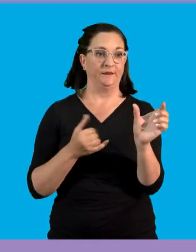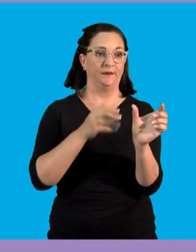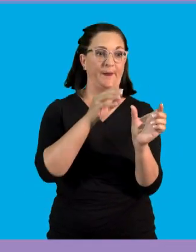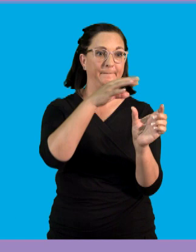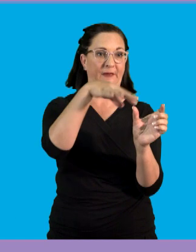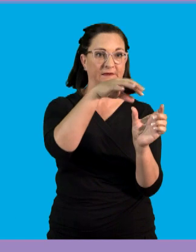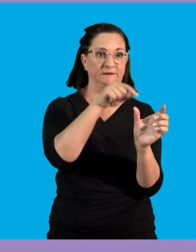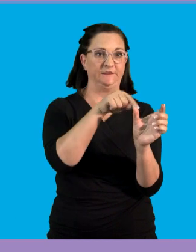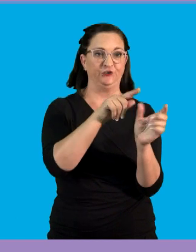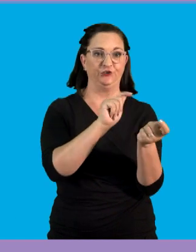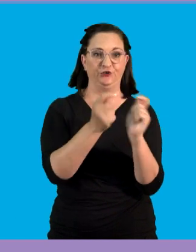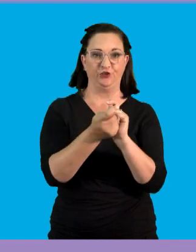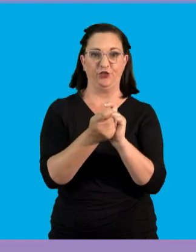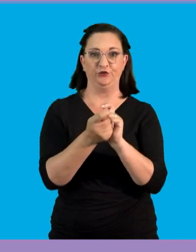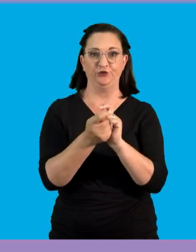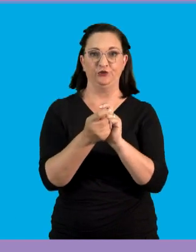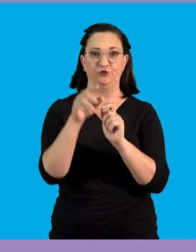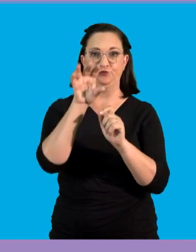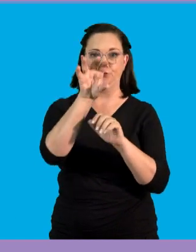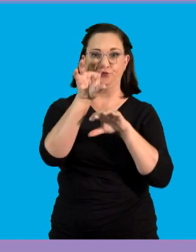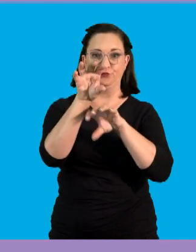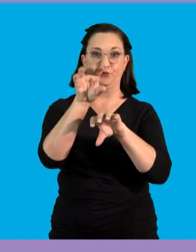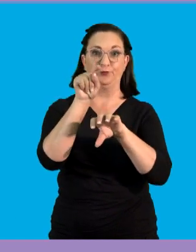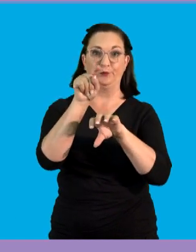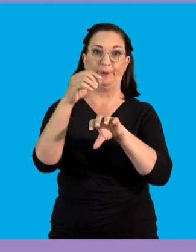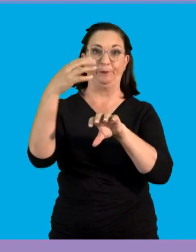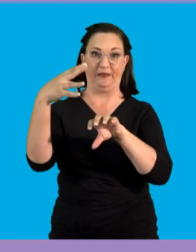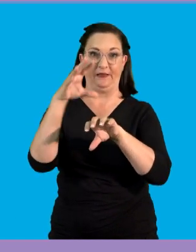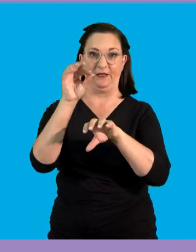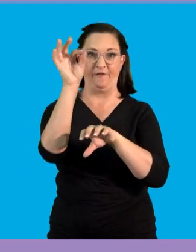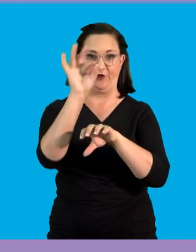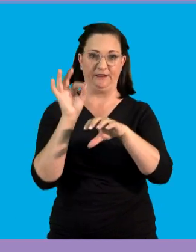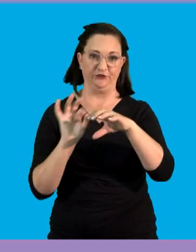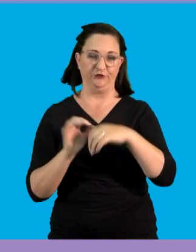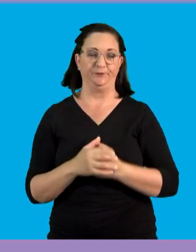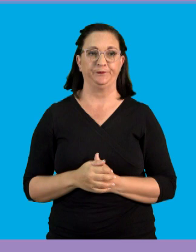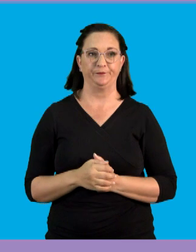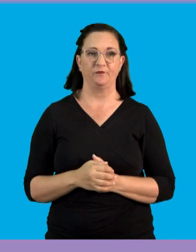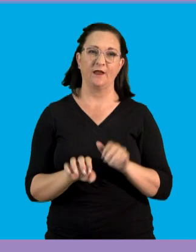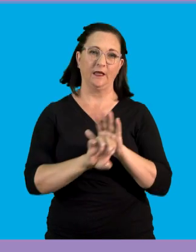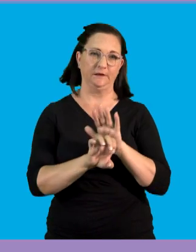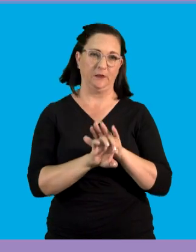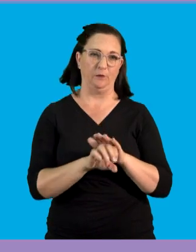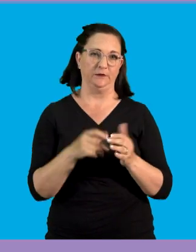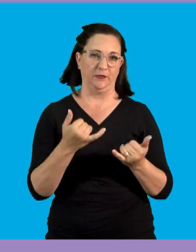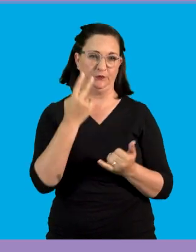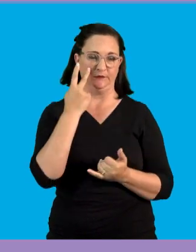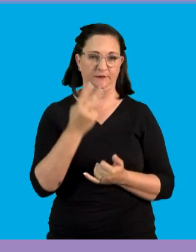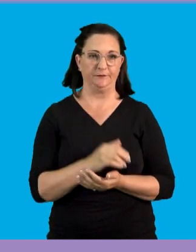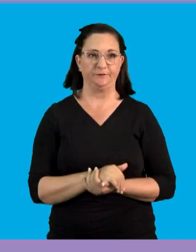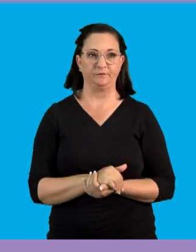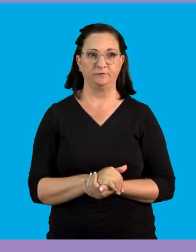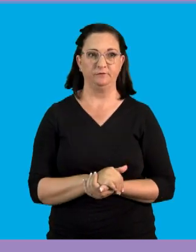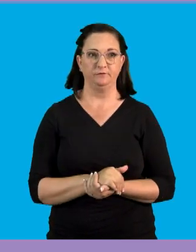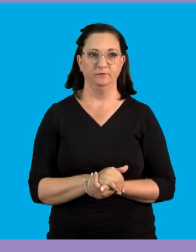fractions to improper fractions. Remember, I showed you how to do that. Let's just look at some examples. The first thing that we're going